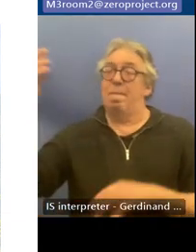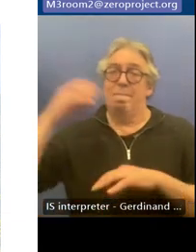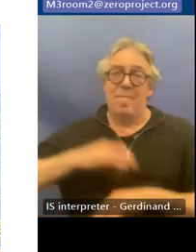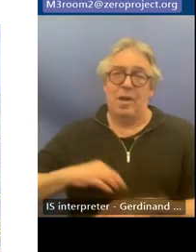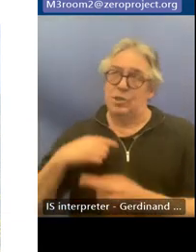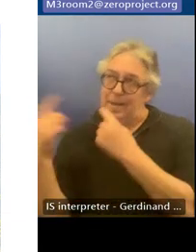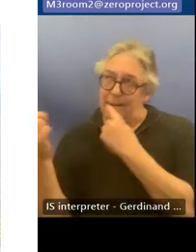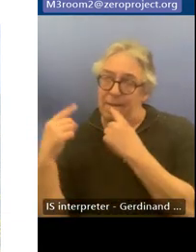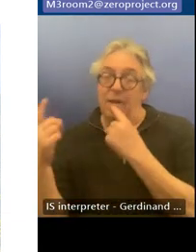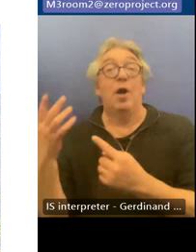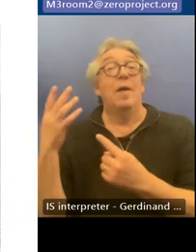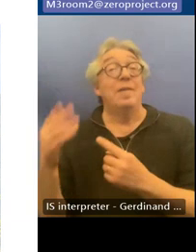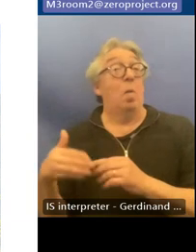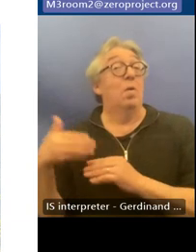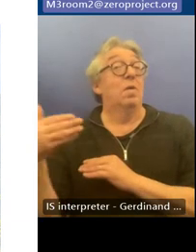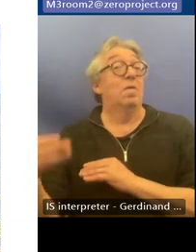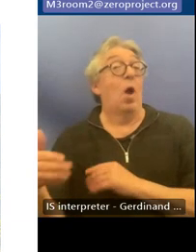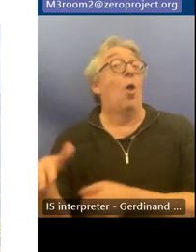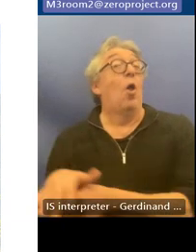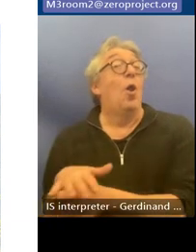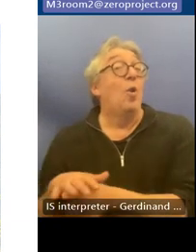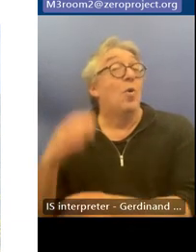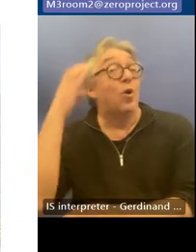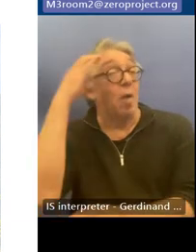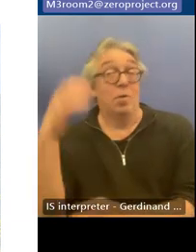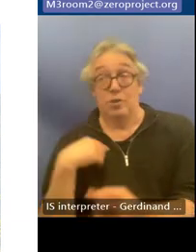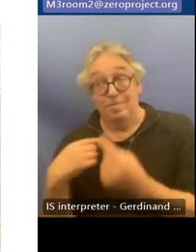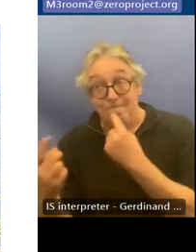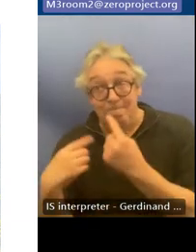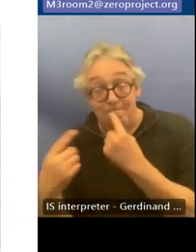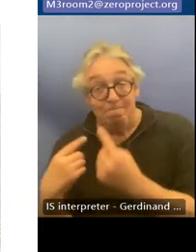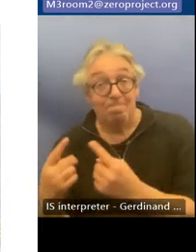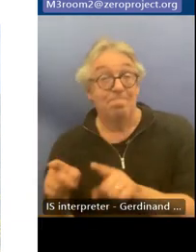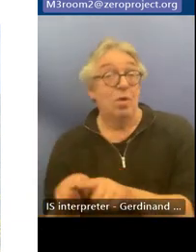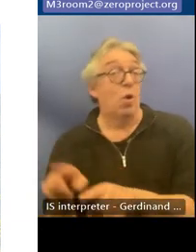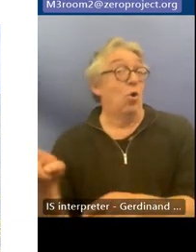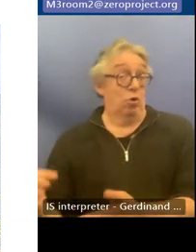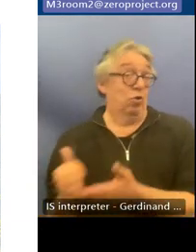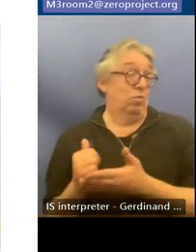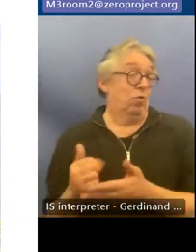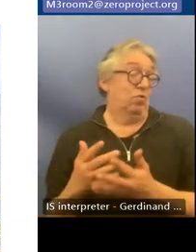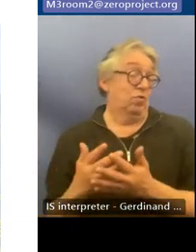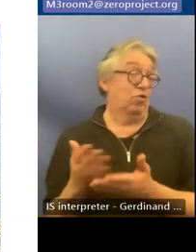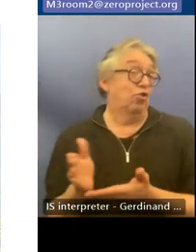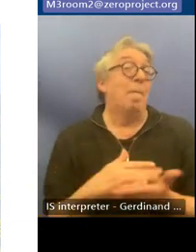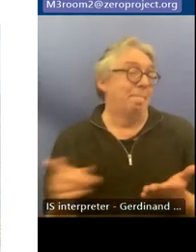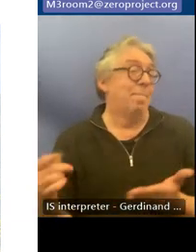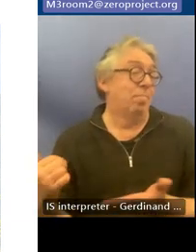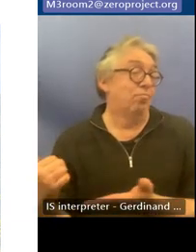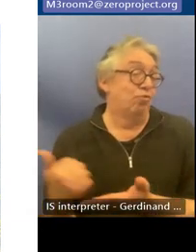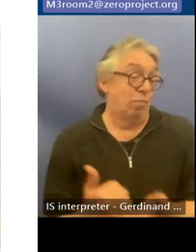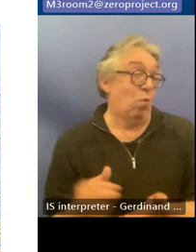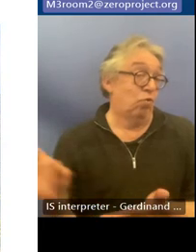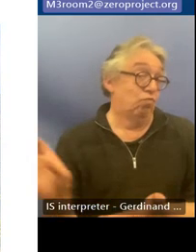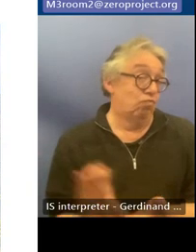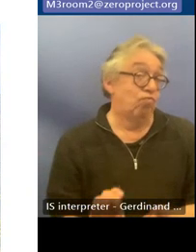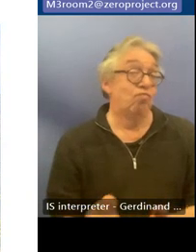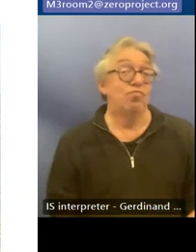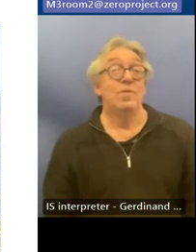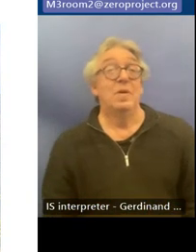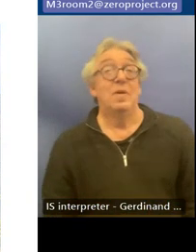local governments are involved in the project. They are also supporting some activities, and we are trying to